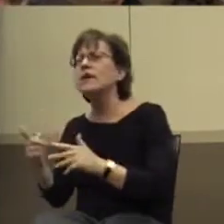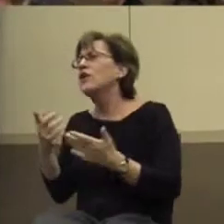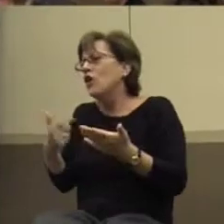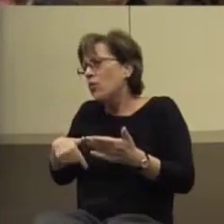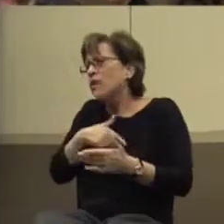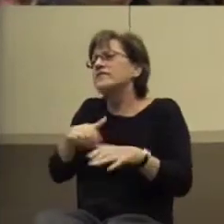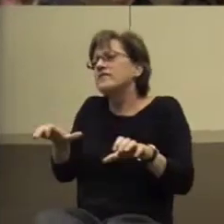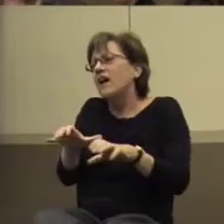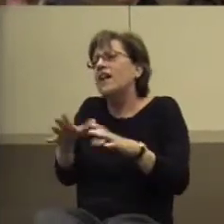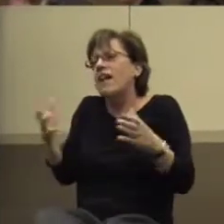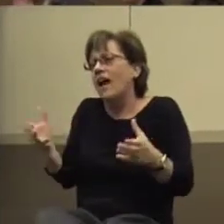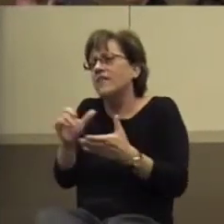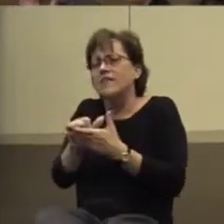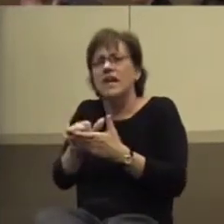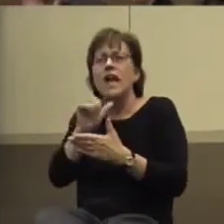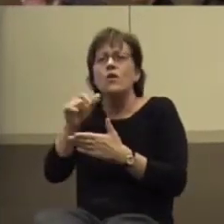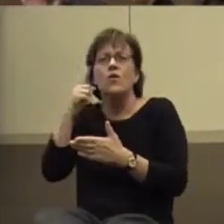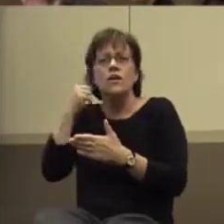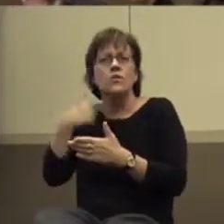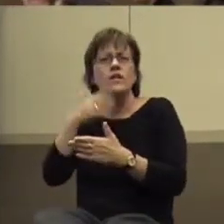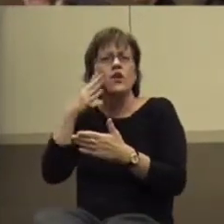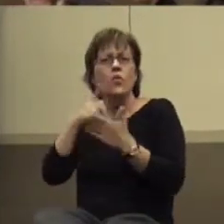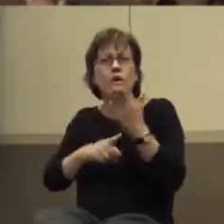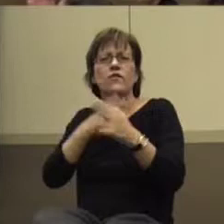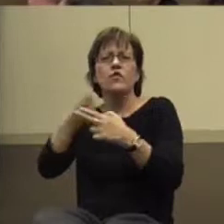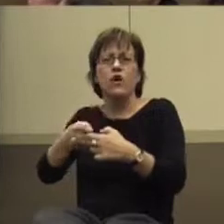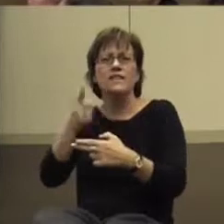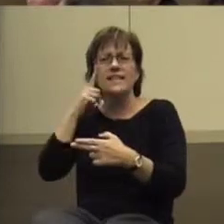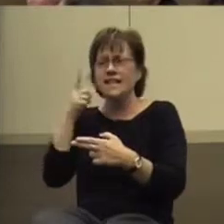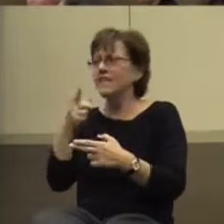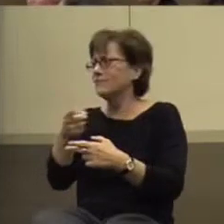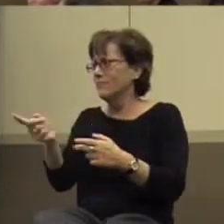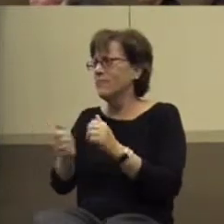one anyway, because we talked about it in here. Right, and you're using, yeah,